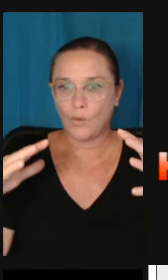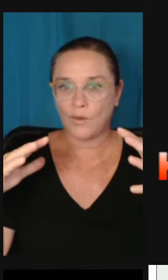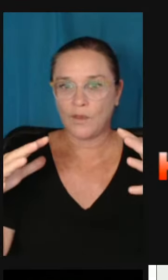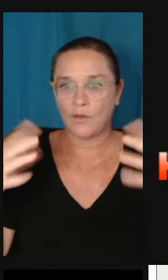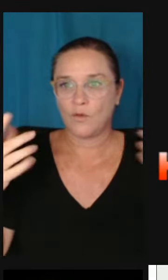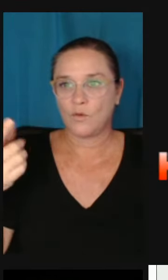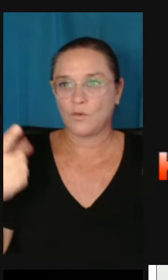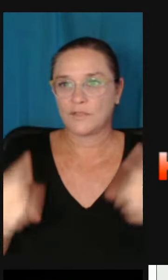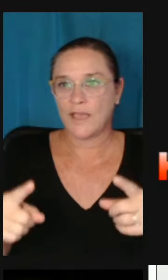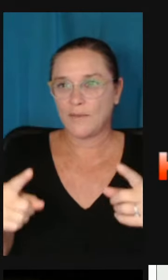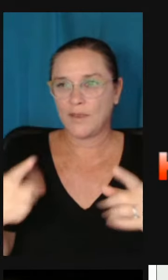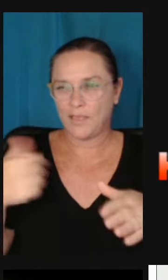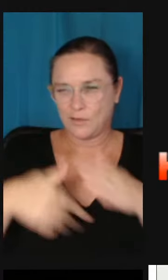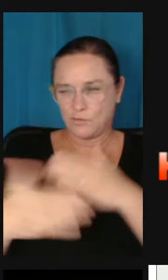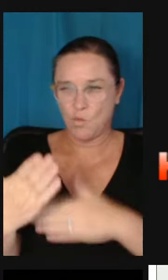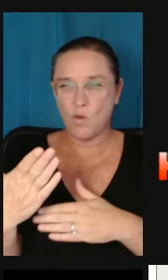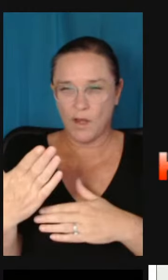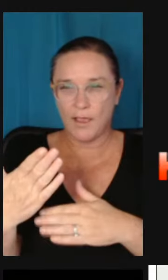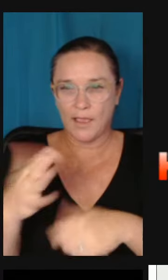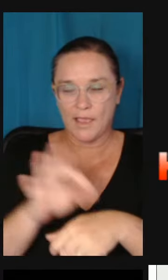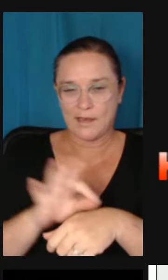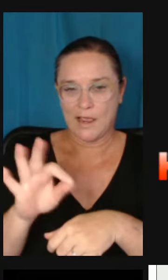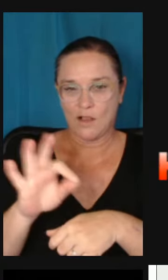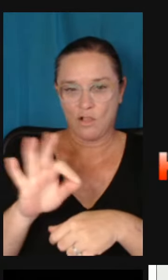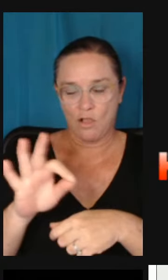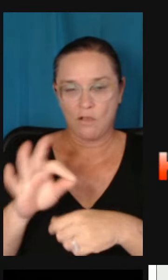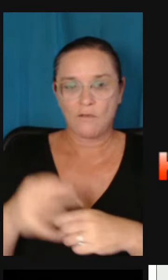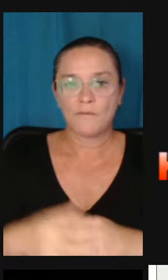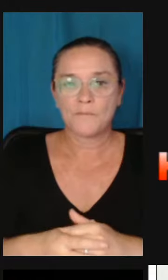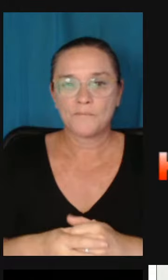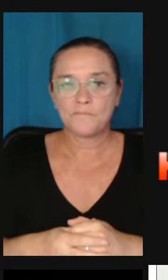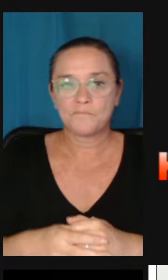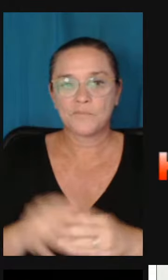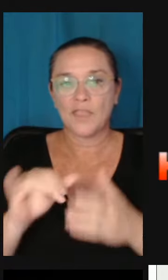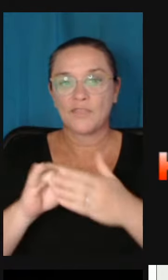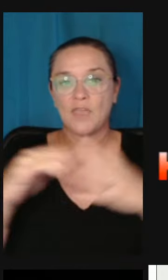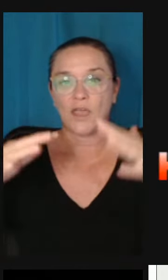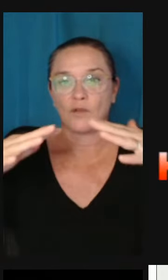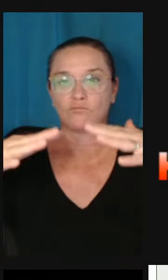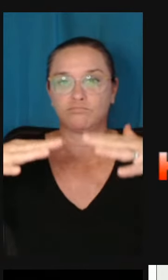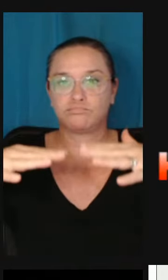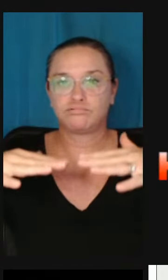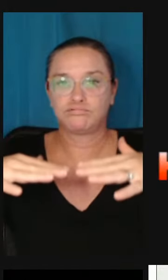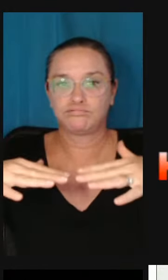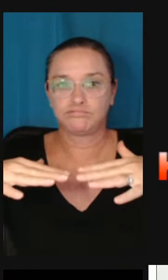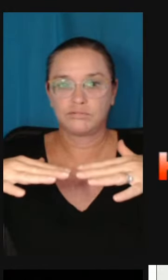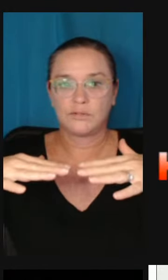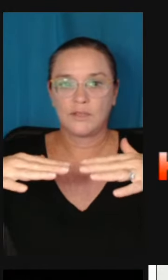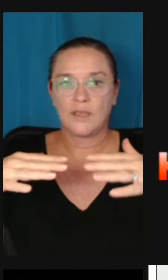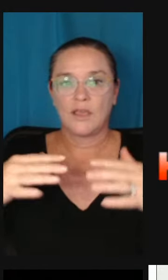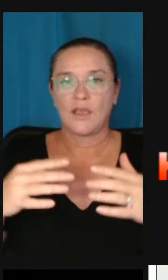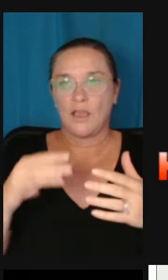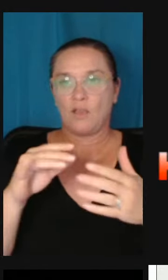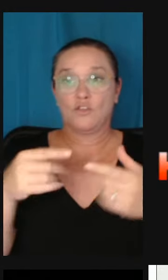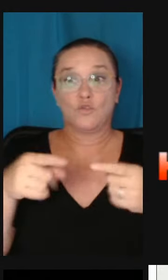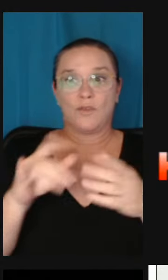written at 9 a.m. as that subsidence event at the summit, the sinking event, was actually